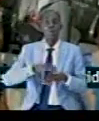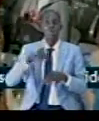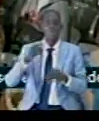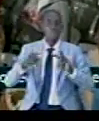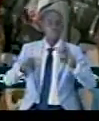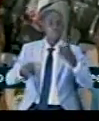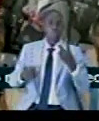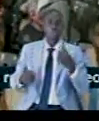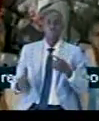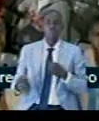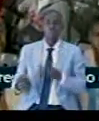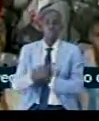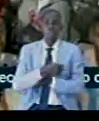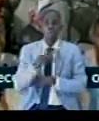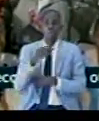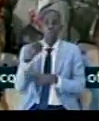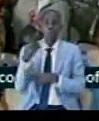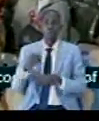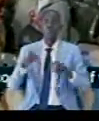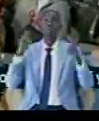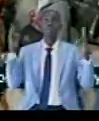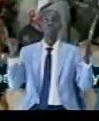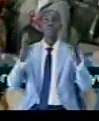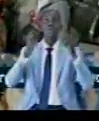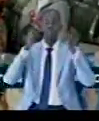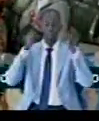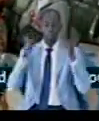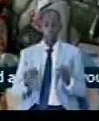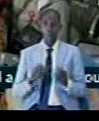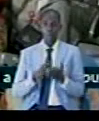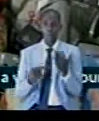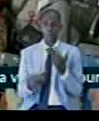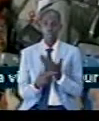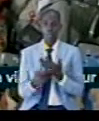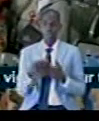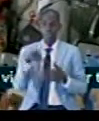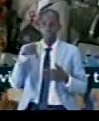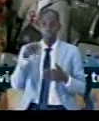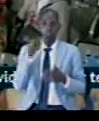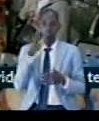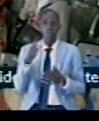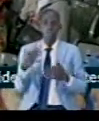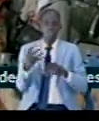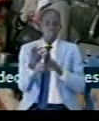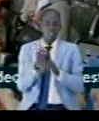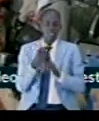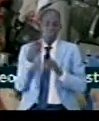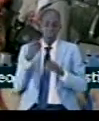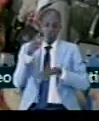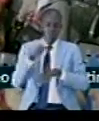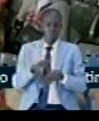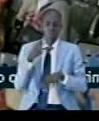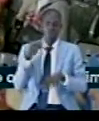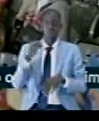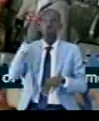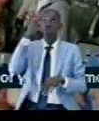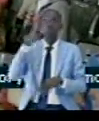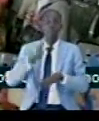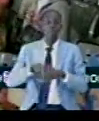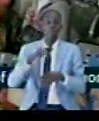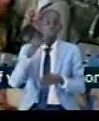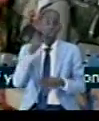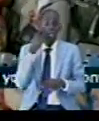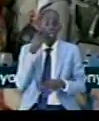the Triumphant Power Crusade, I received a touch of the triumphant power on my eye. My eye